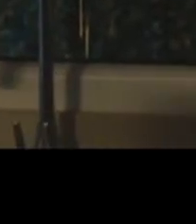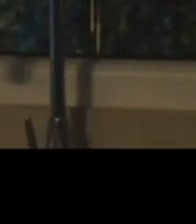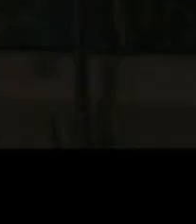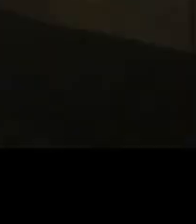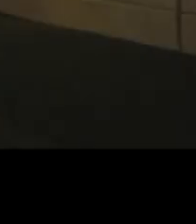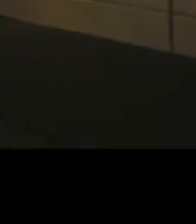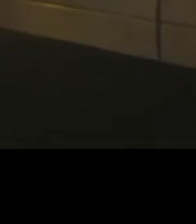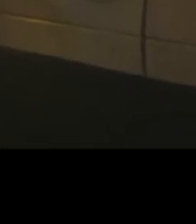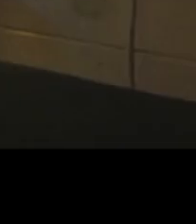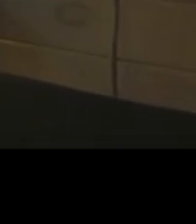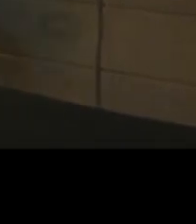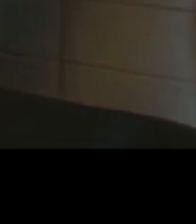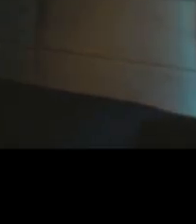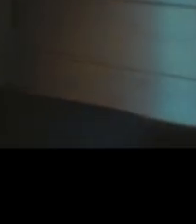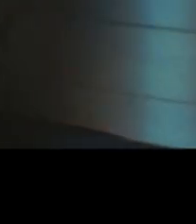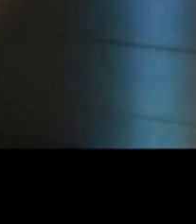Shulia.